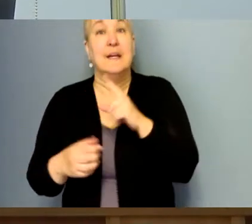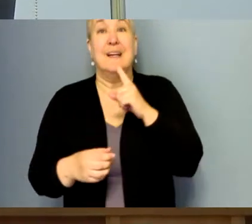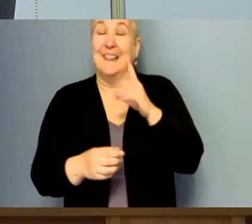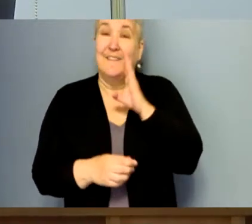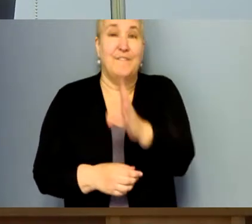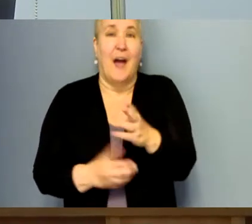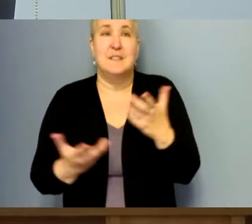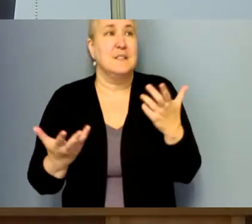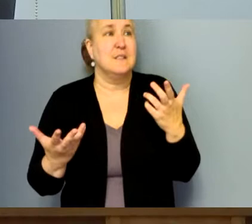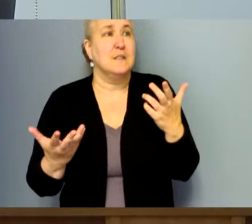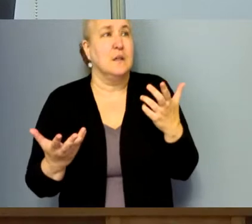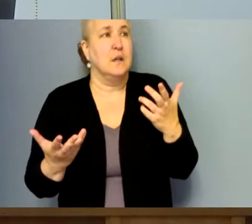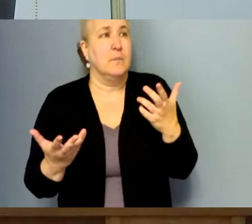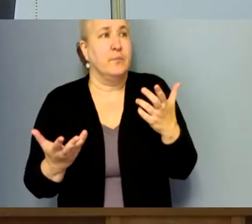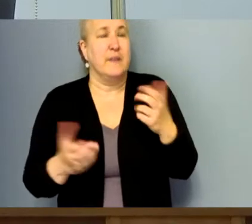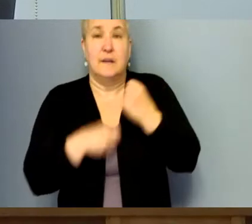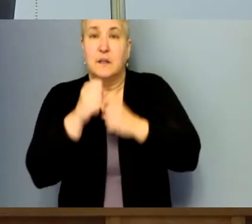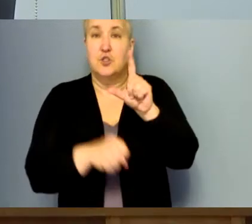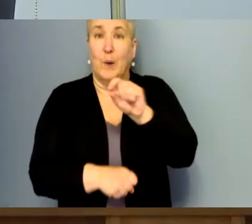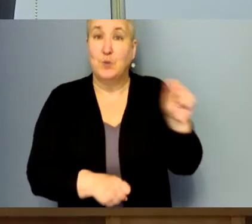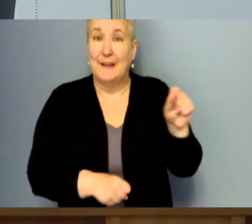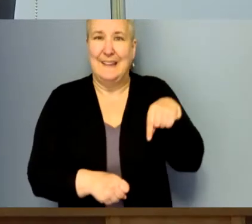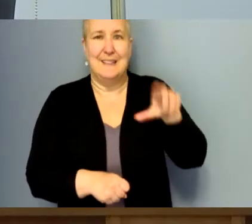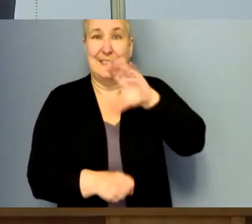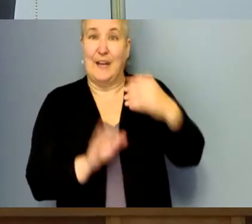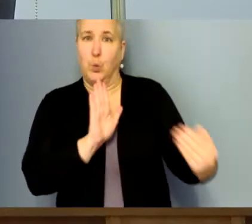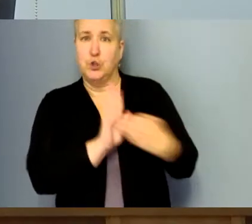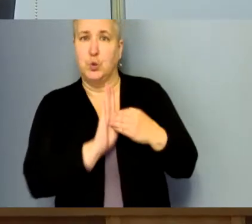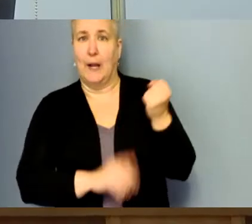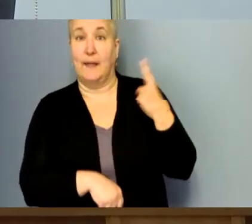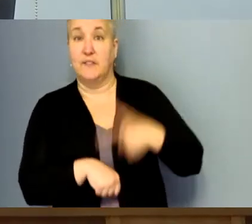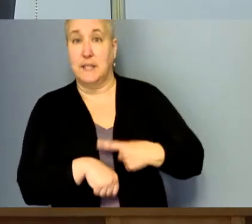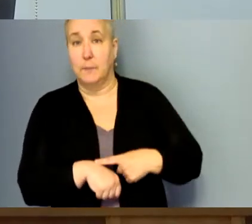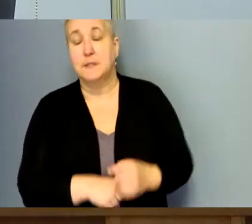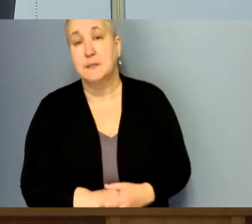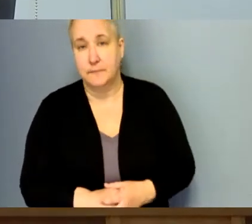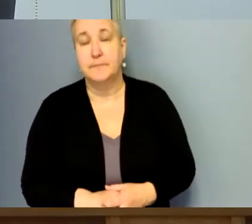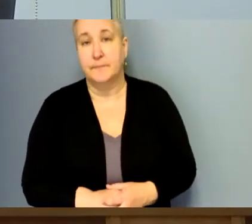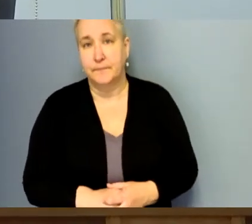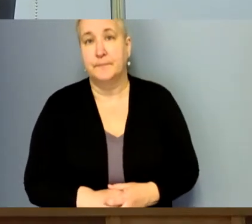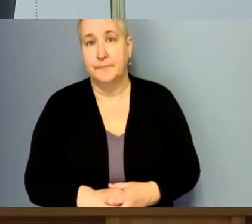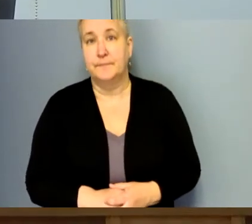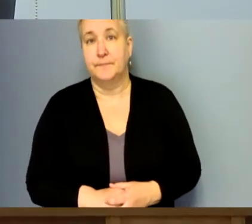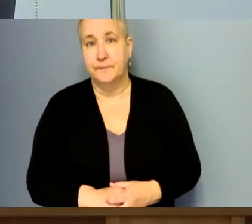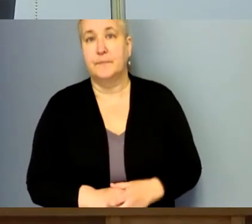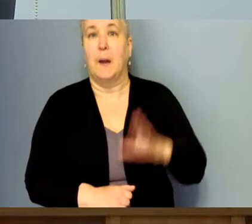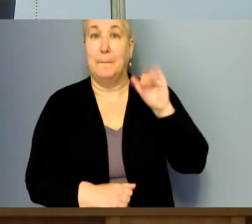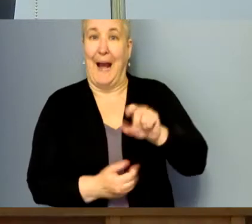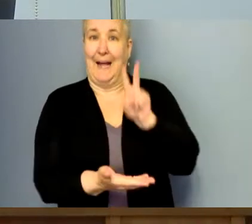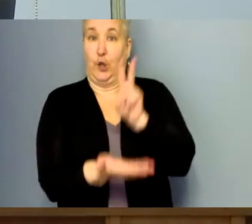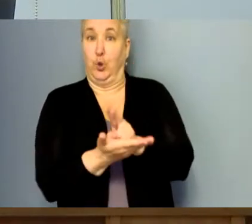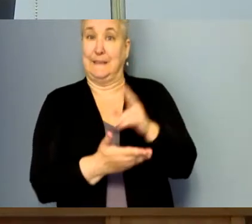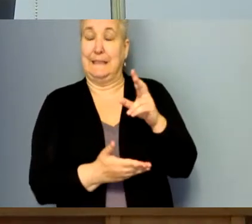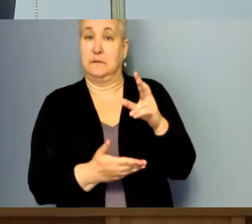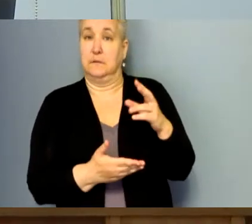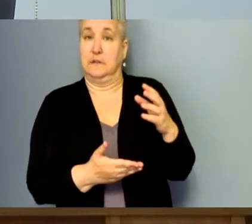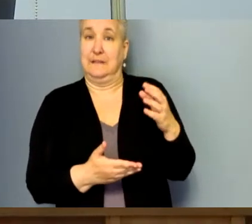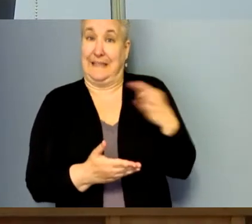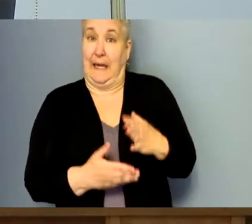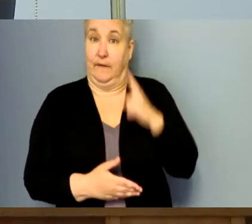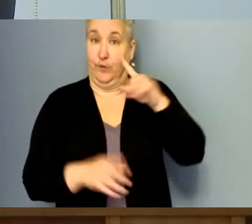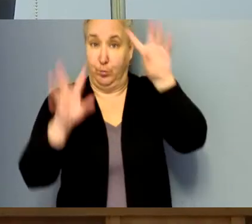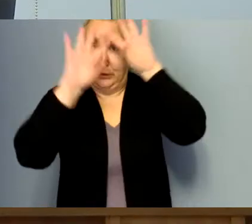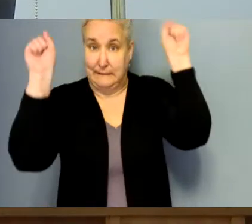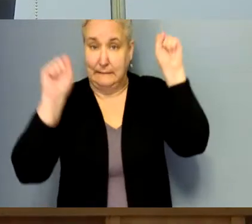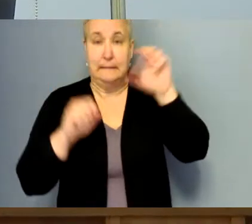is, in 2020, this county was sued 11 times by the losing candidate for president